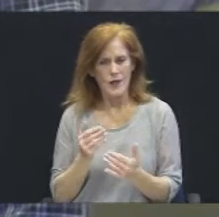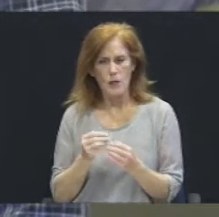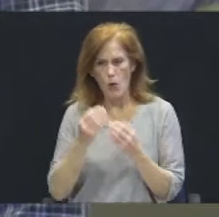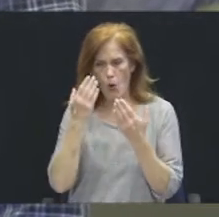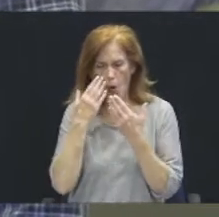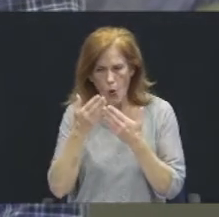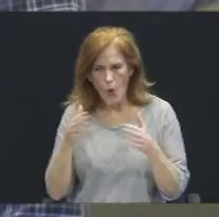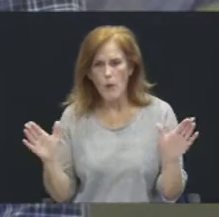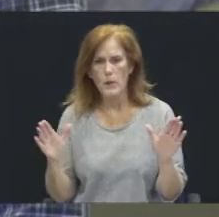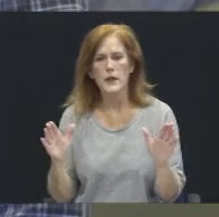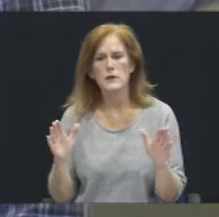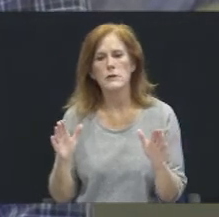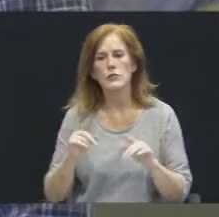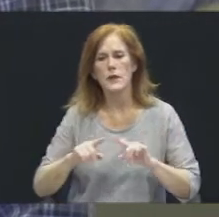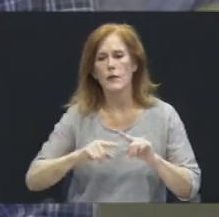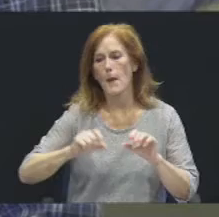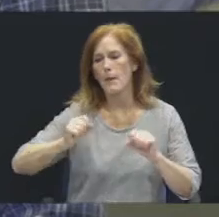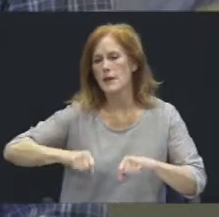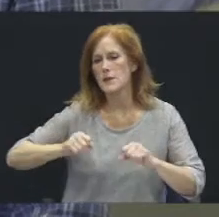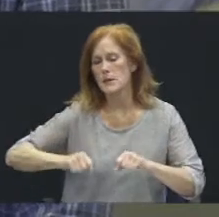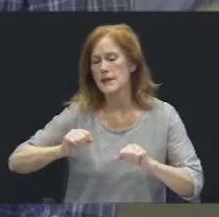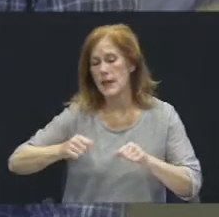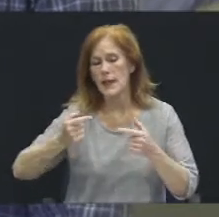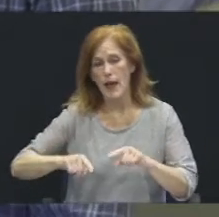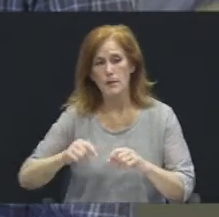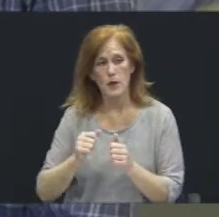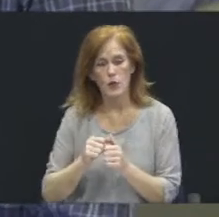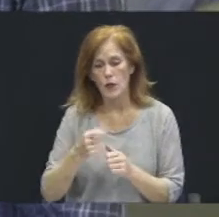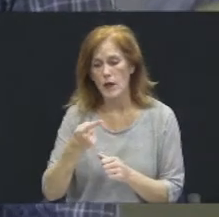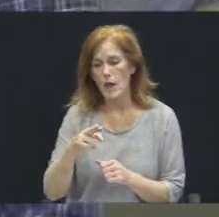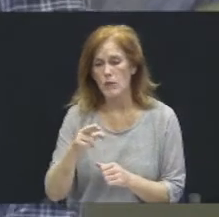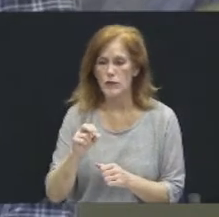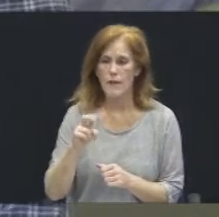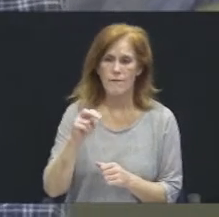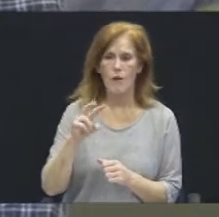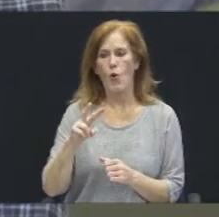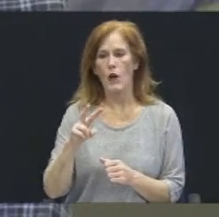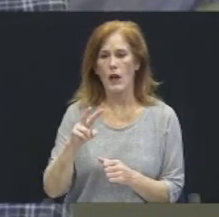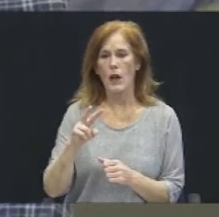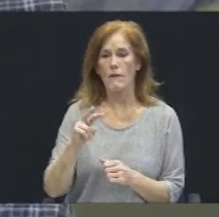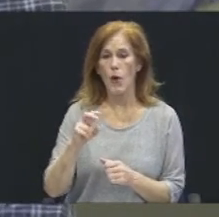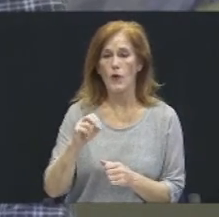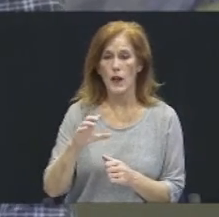different possibilities that can come with pre-vocational training programs.